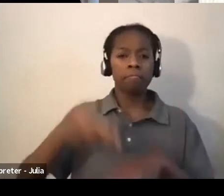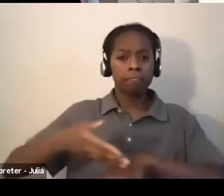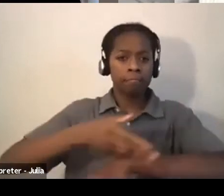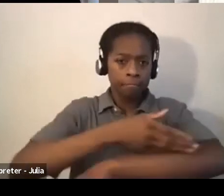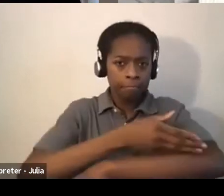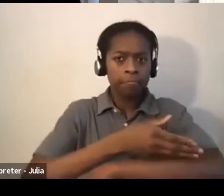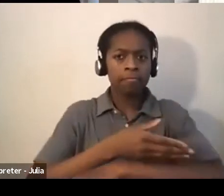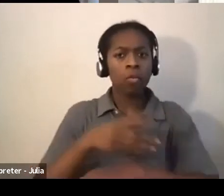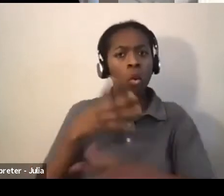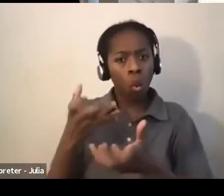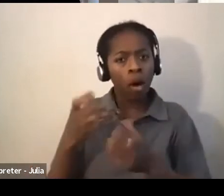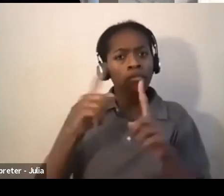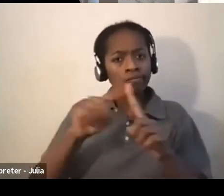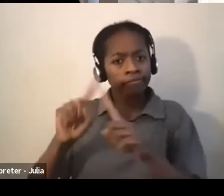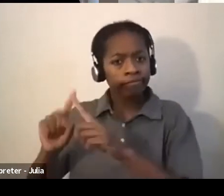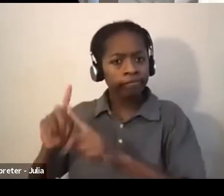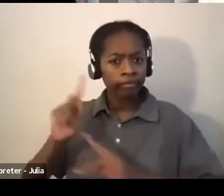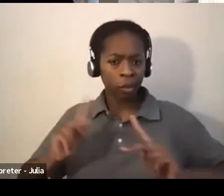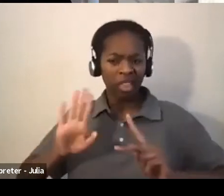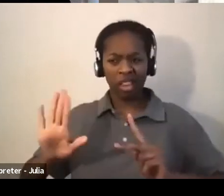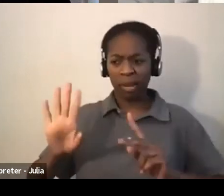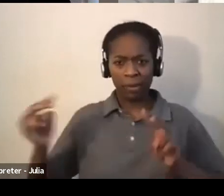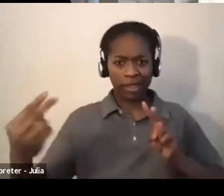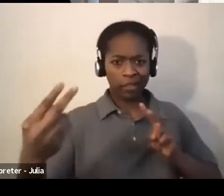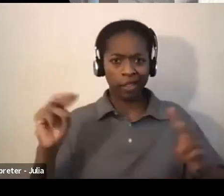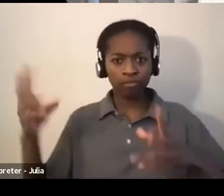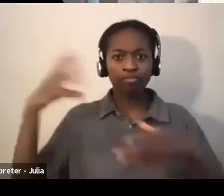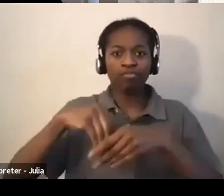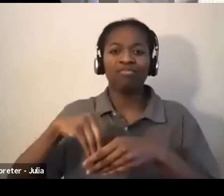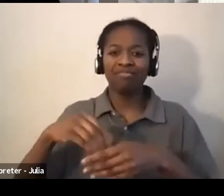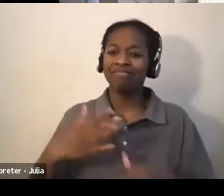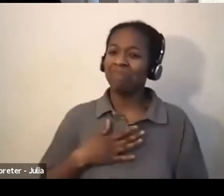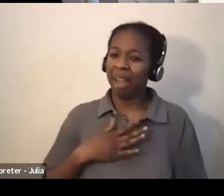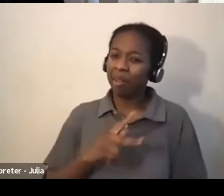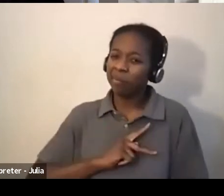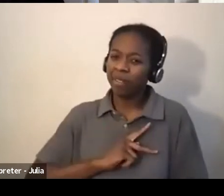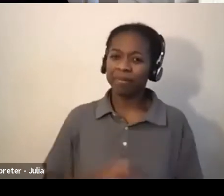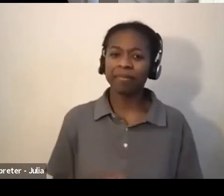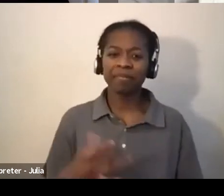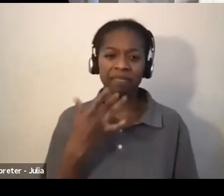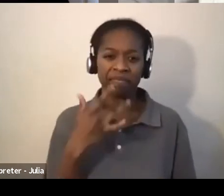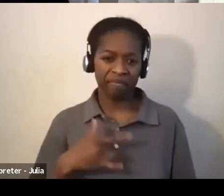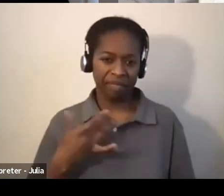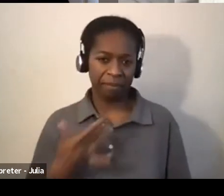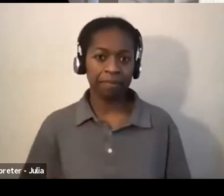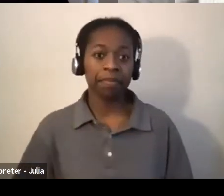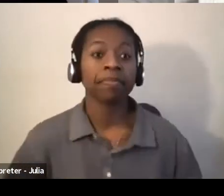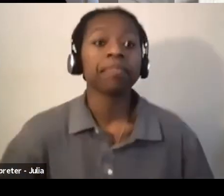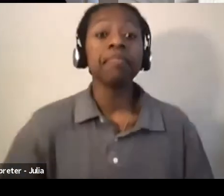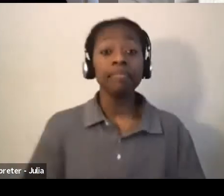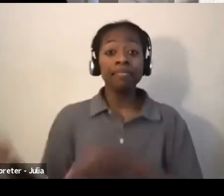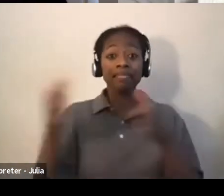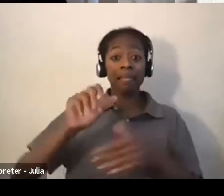have people's voices be heard. And yeah, that's how I feel. Great, thank you. Aaliyah.